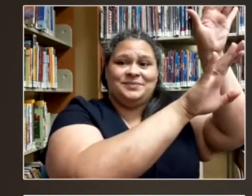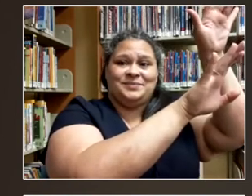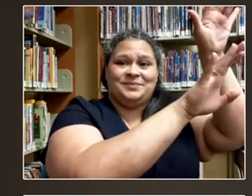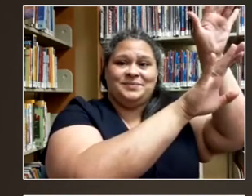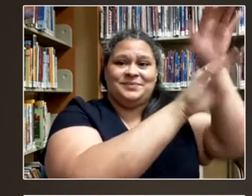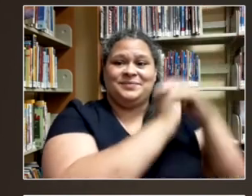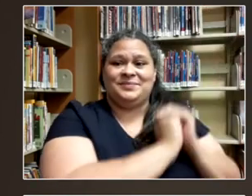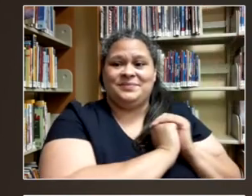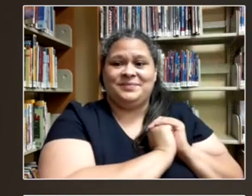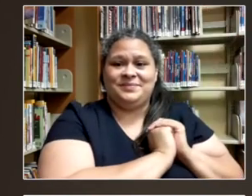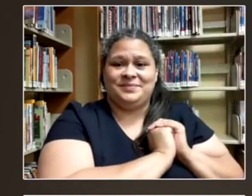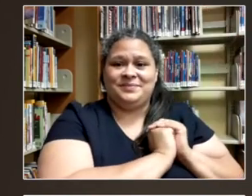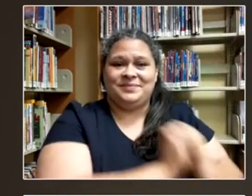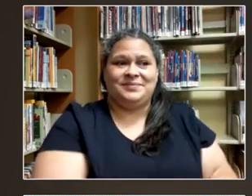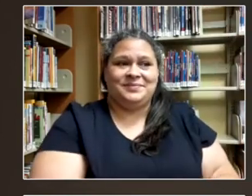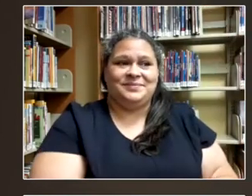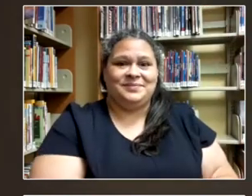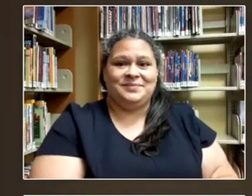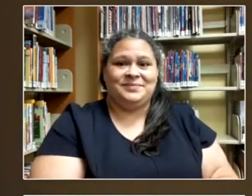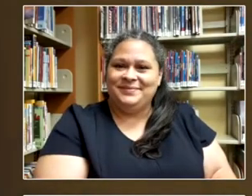Más allá de las grandes montañas.